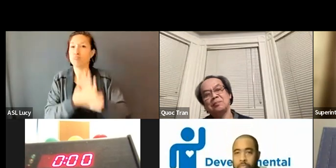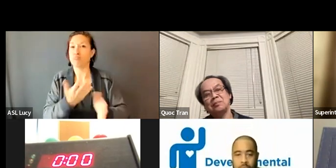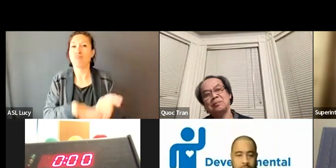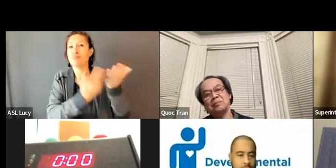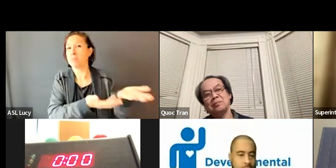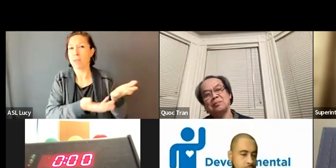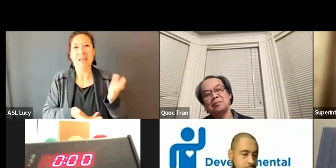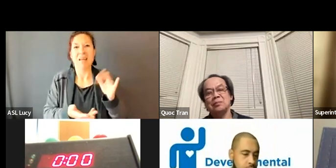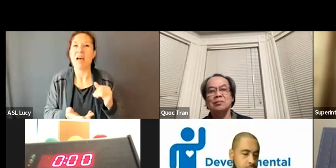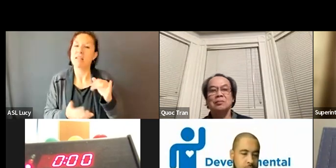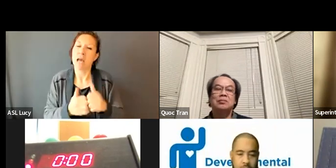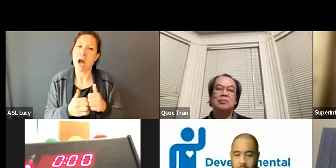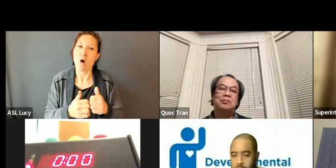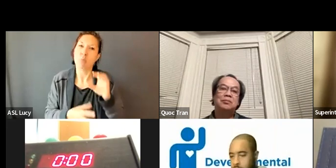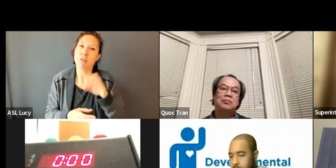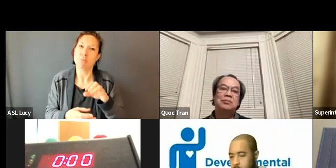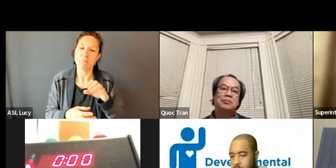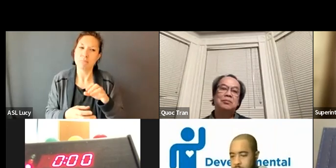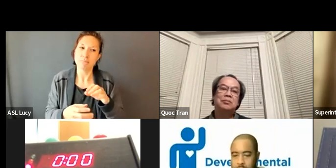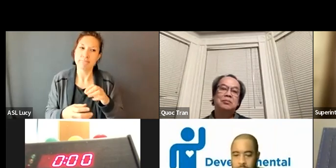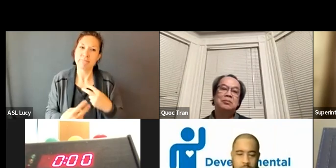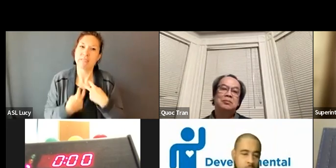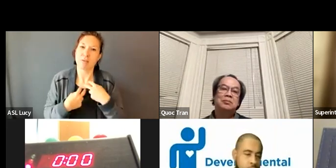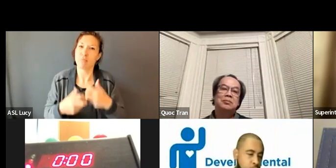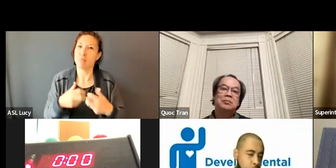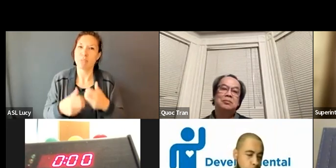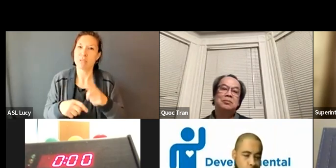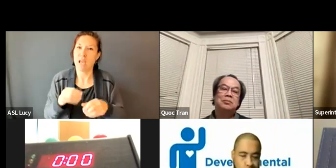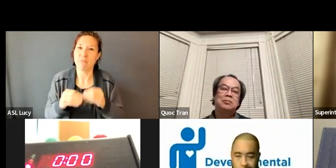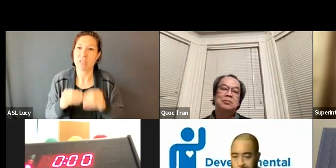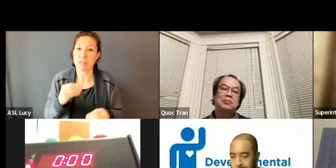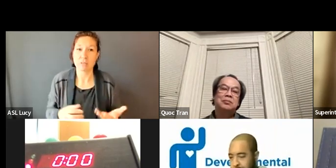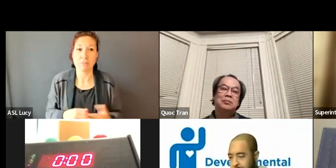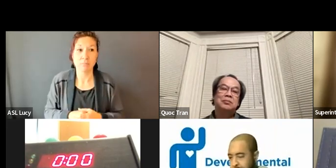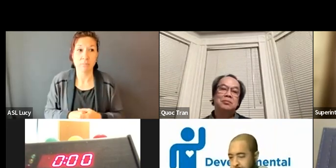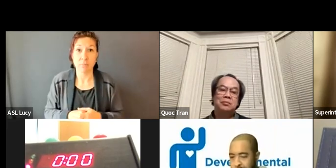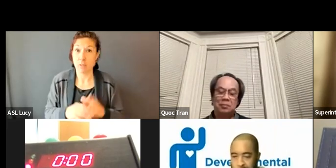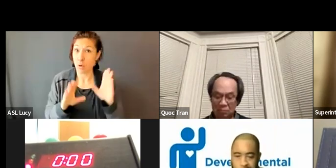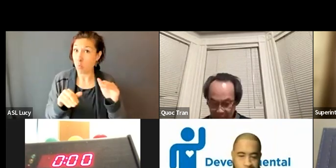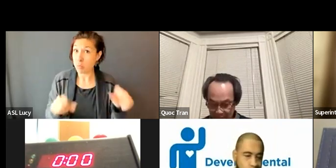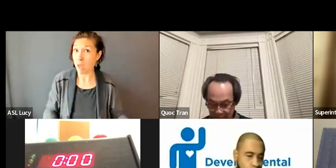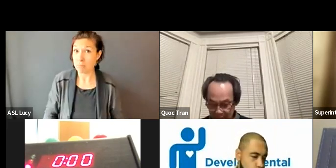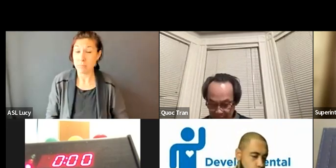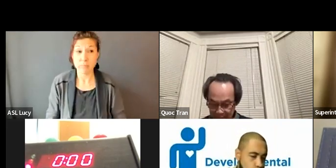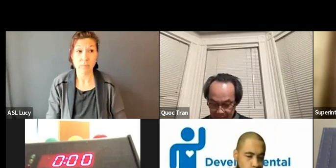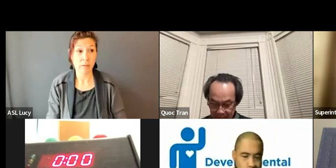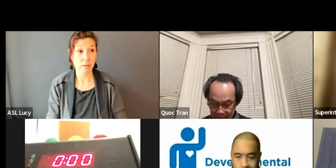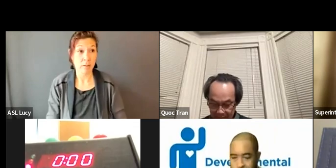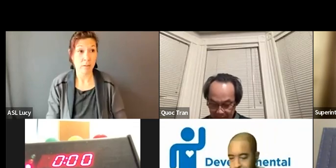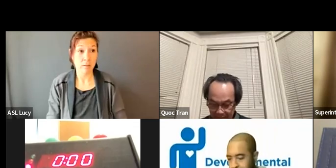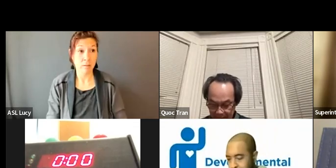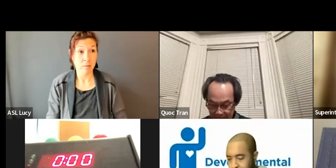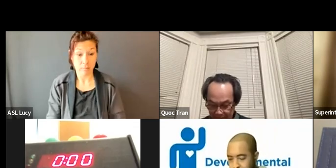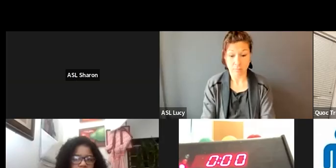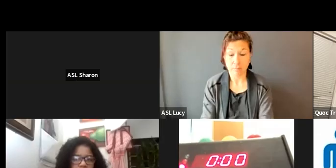into problems that we can't fix um and I hope that we can do that I hope we can pause for a second